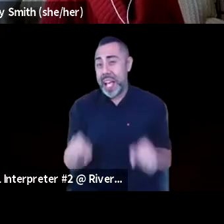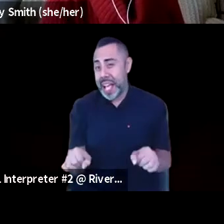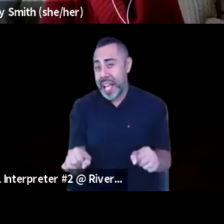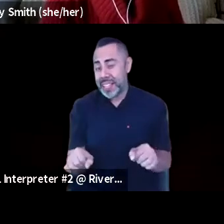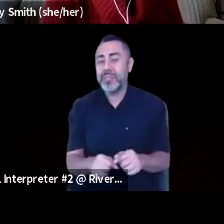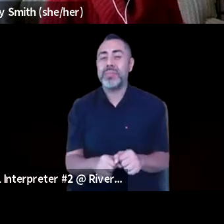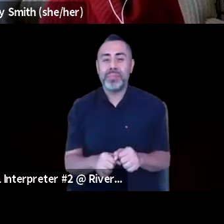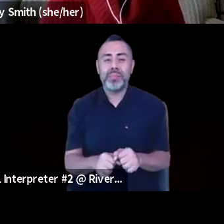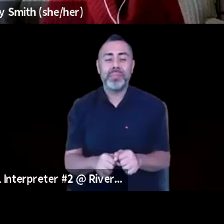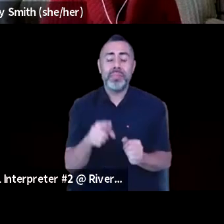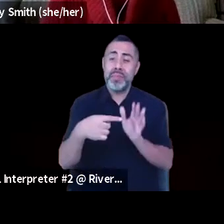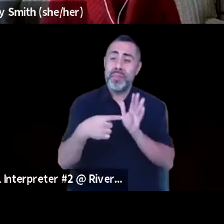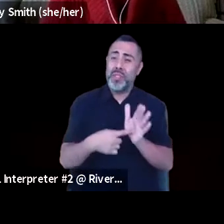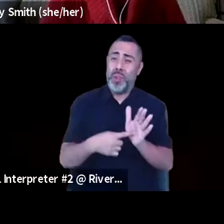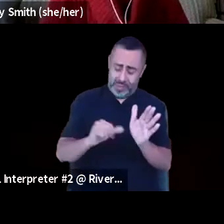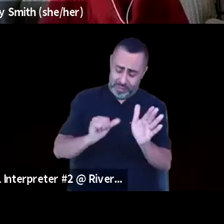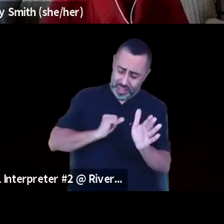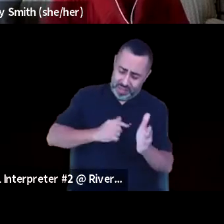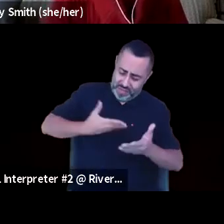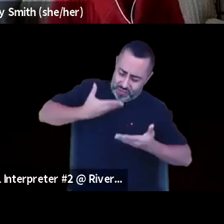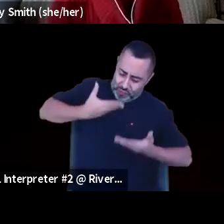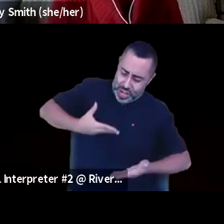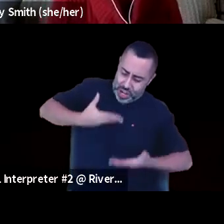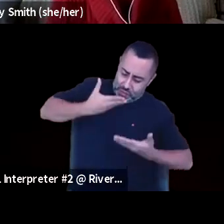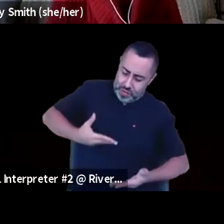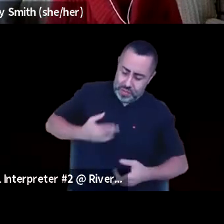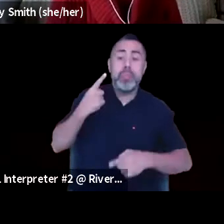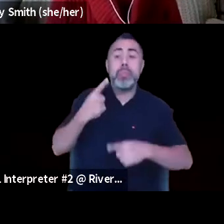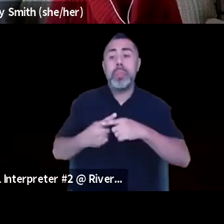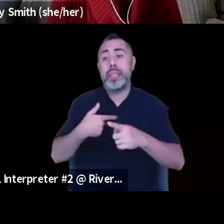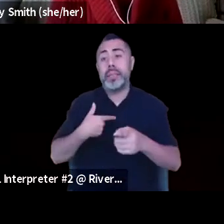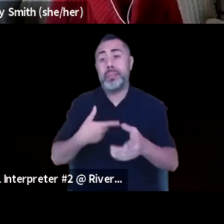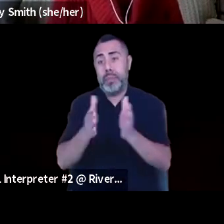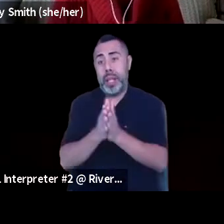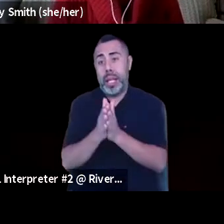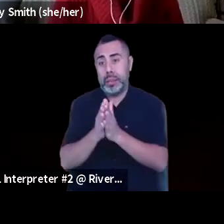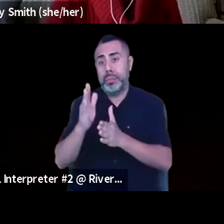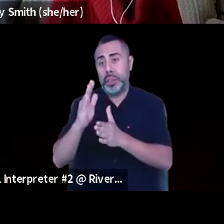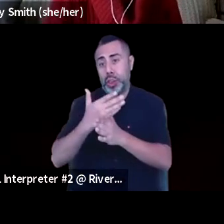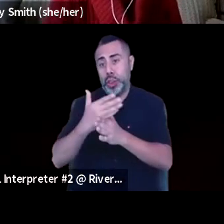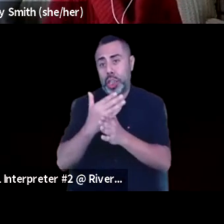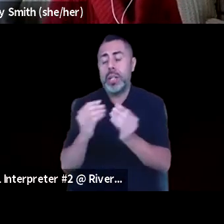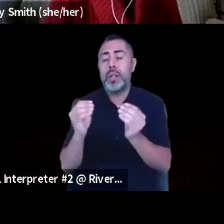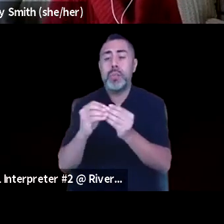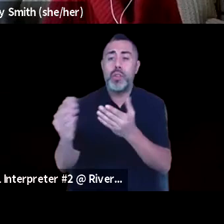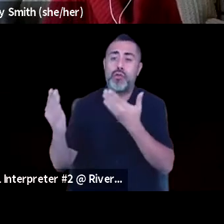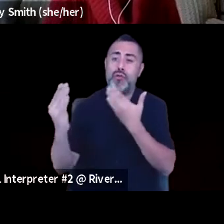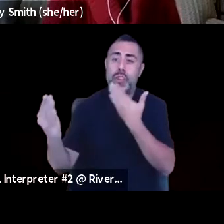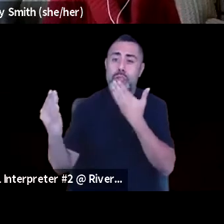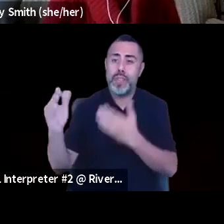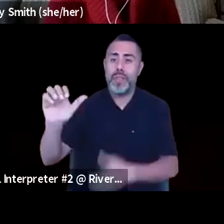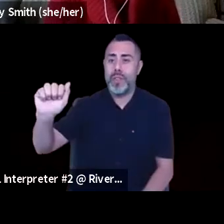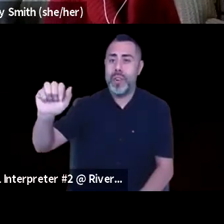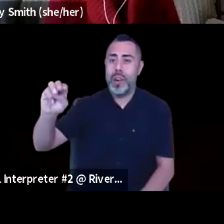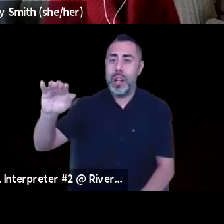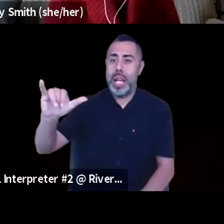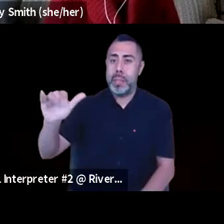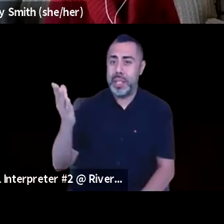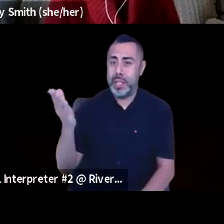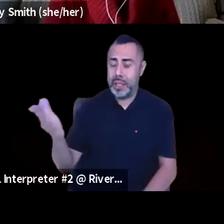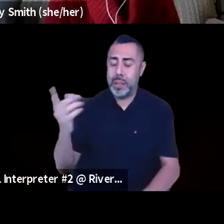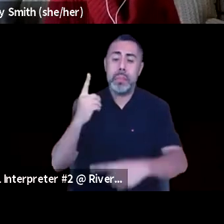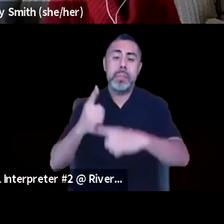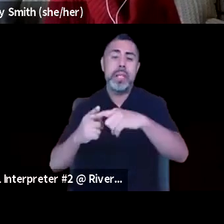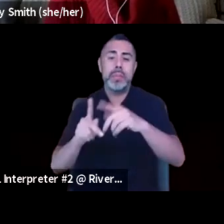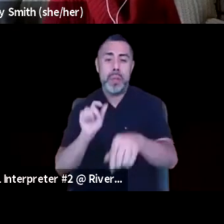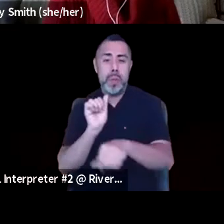that gratitude for yourself. And I'd also like to just share some more gratitude for Amy, as well as our colleagues at HowlRound,